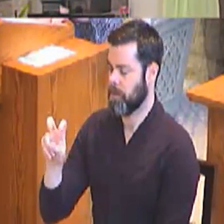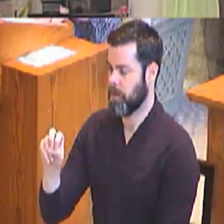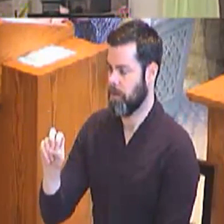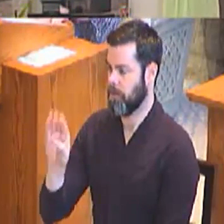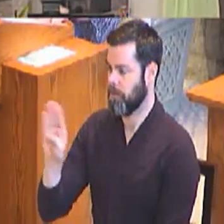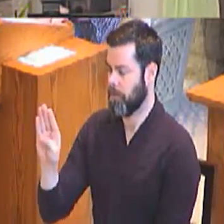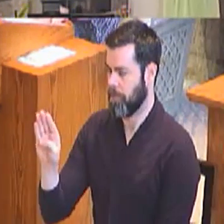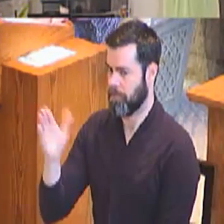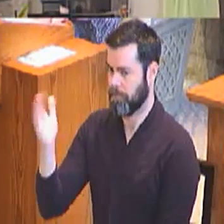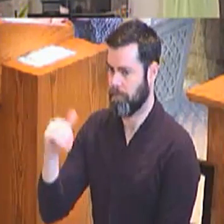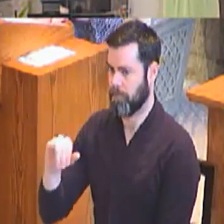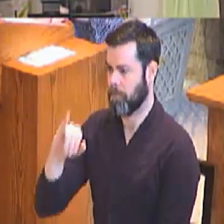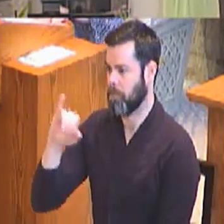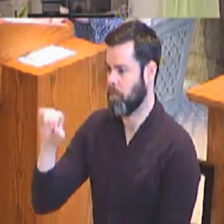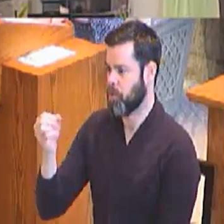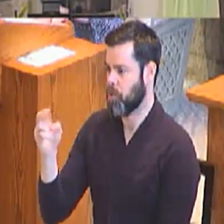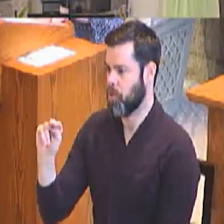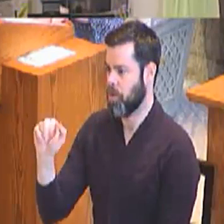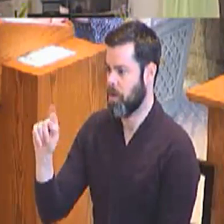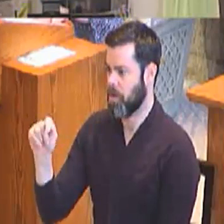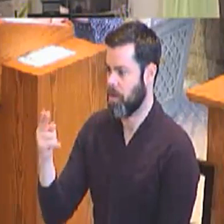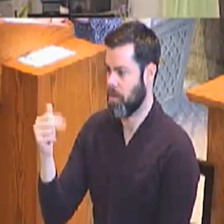Jonathan Carpentier,